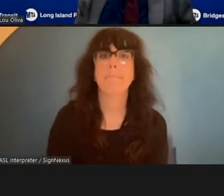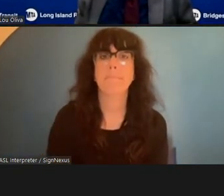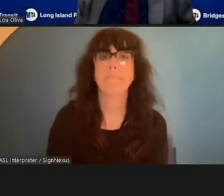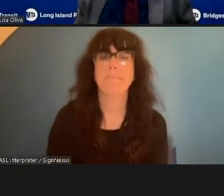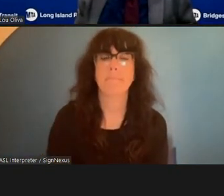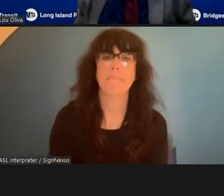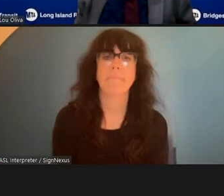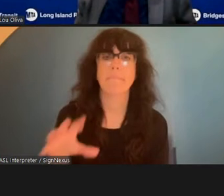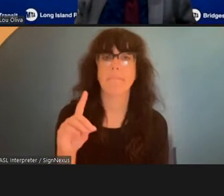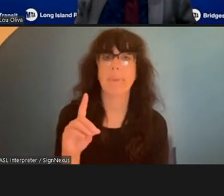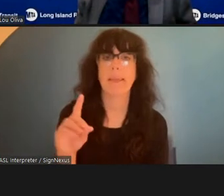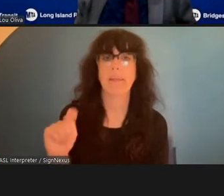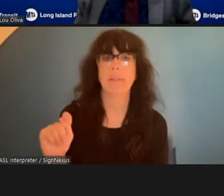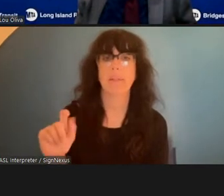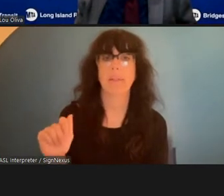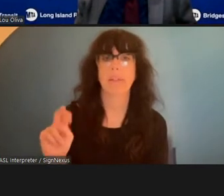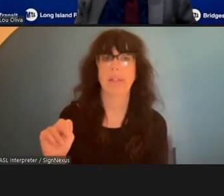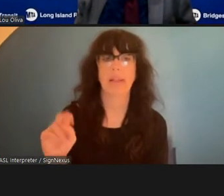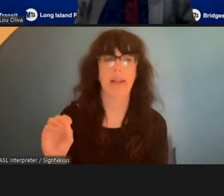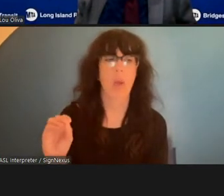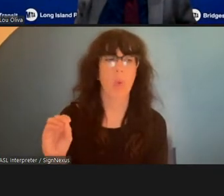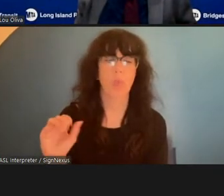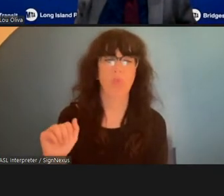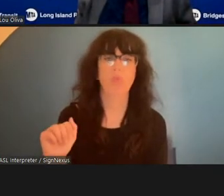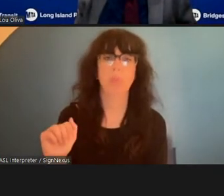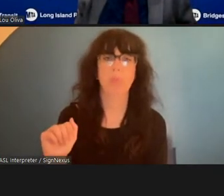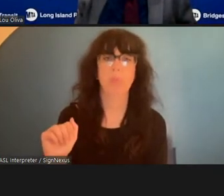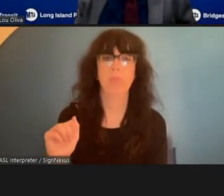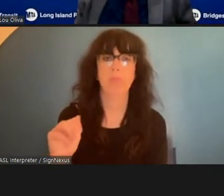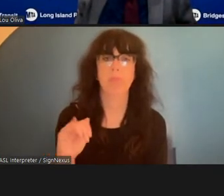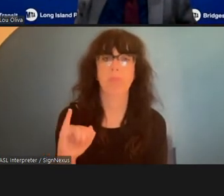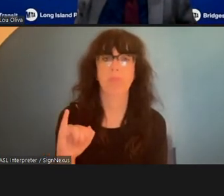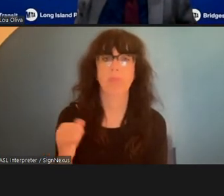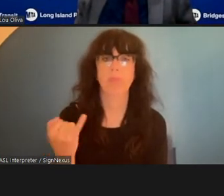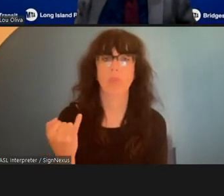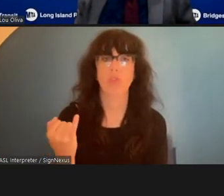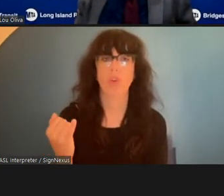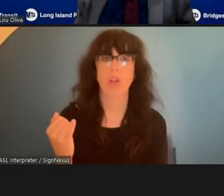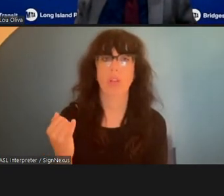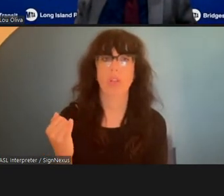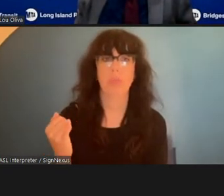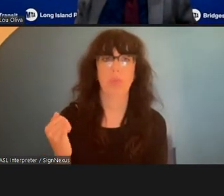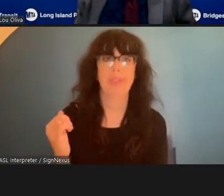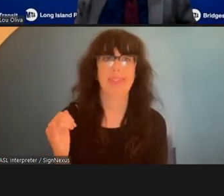daniel tanao jospo sidhu